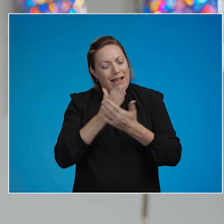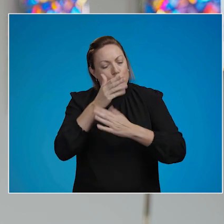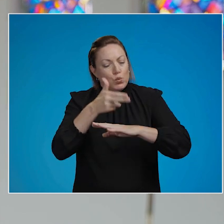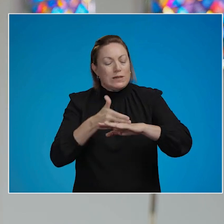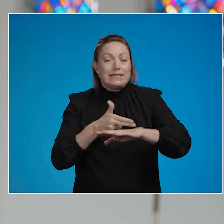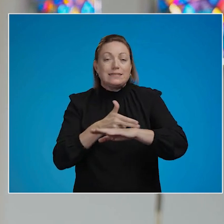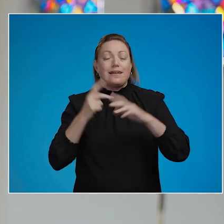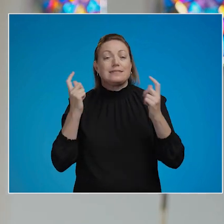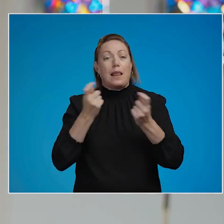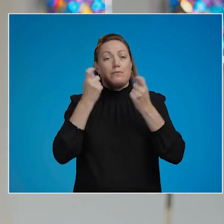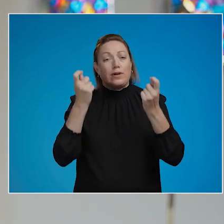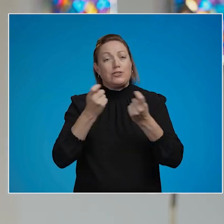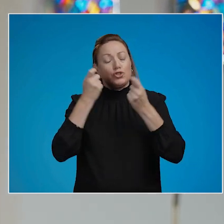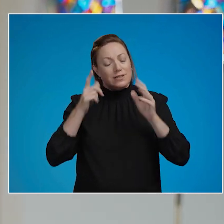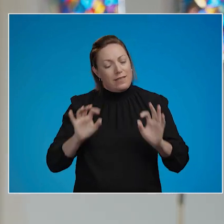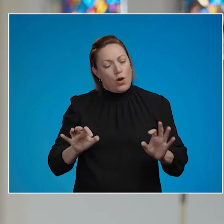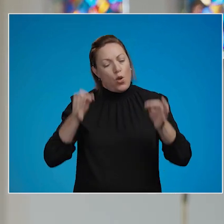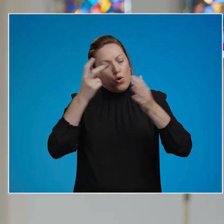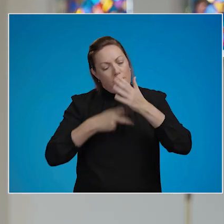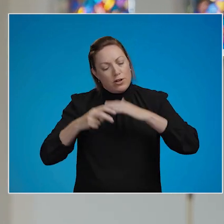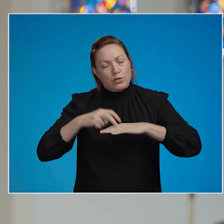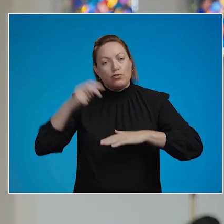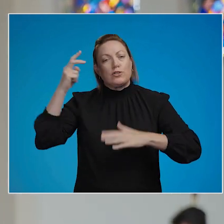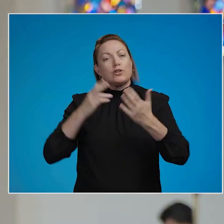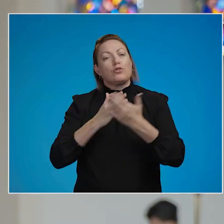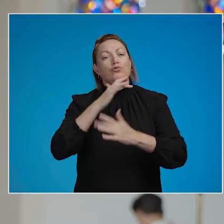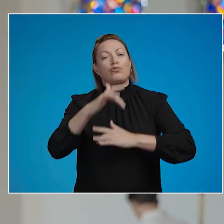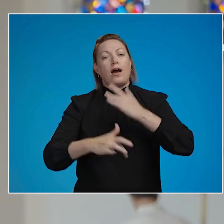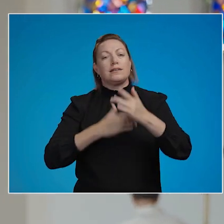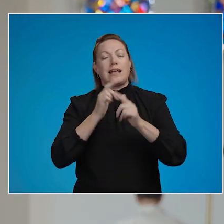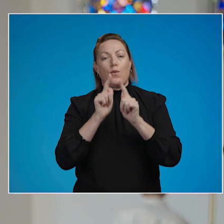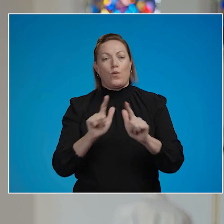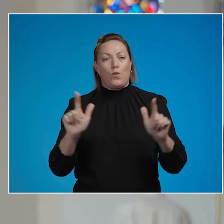glory of the resurrection, through Christ our Lord.